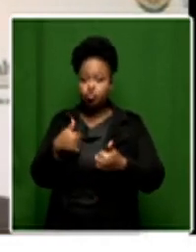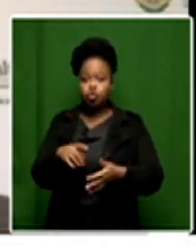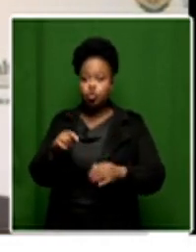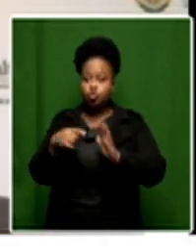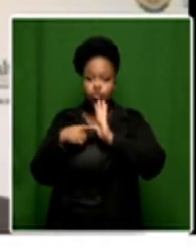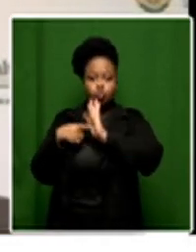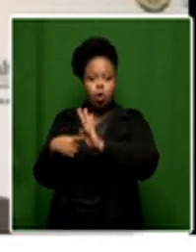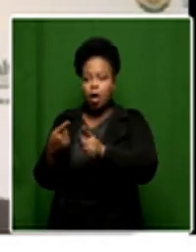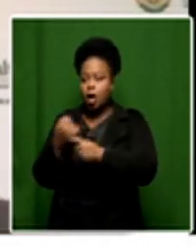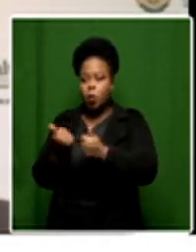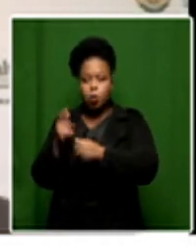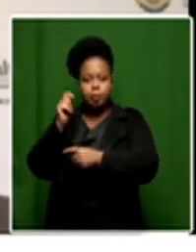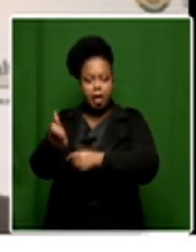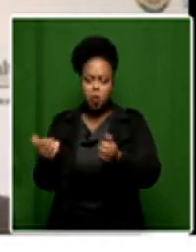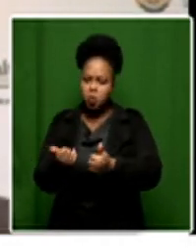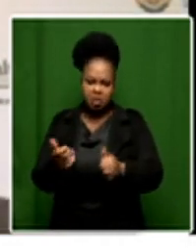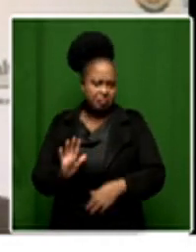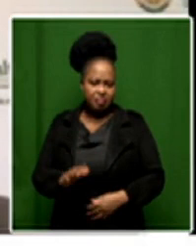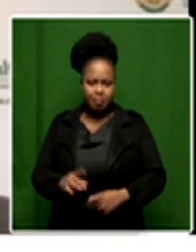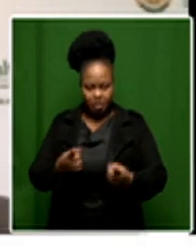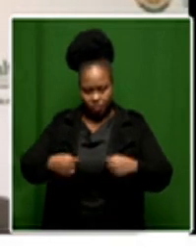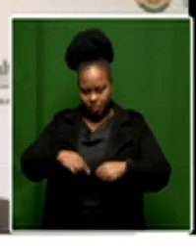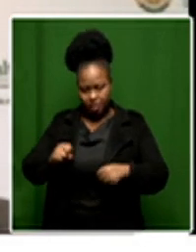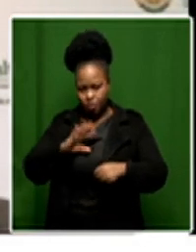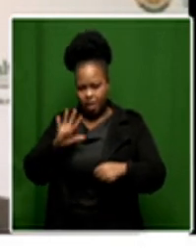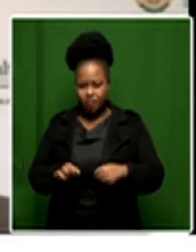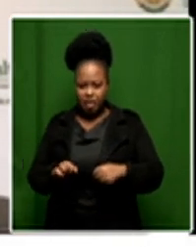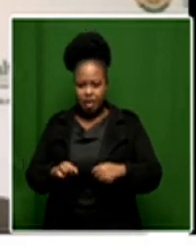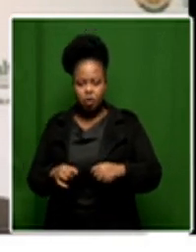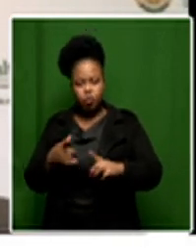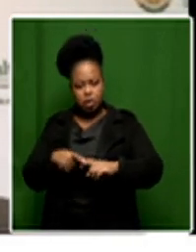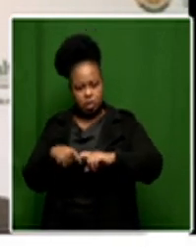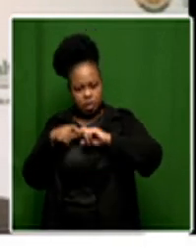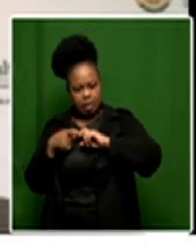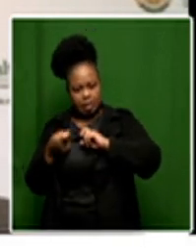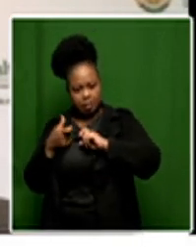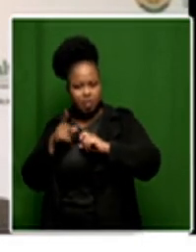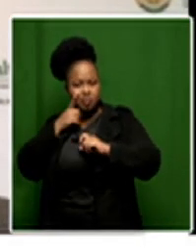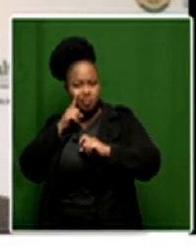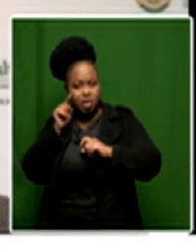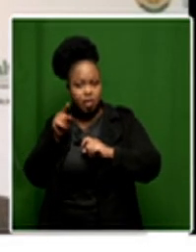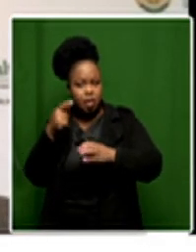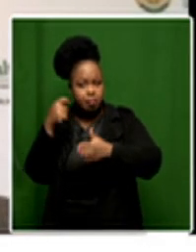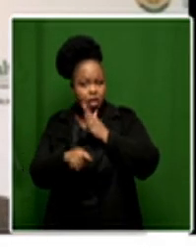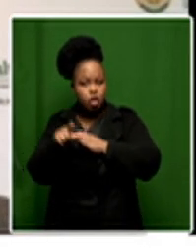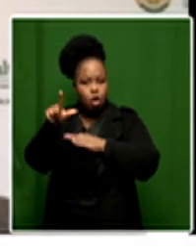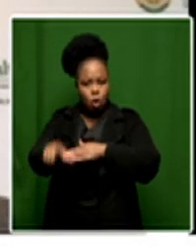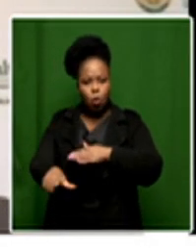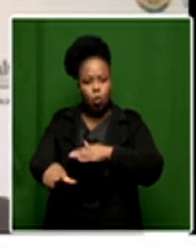how much they put into the whole process. In our case, we simply just gone to the price that was